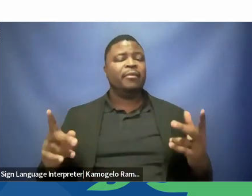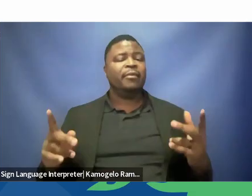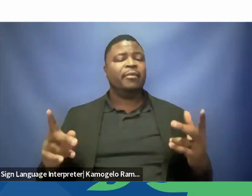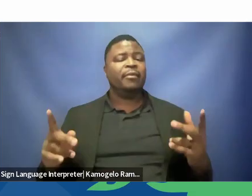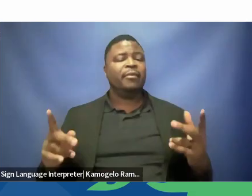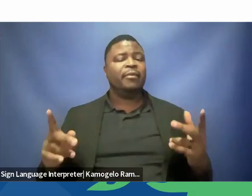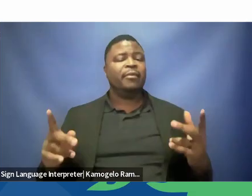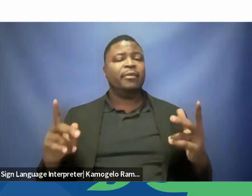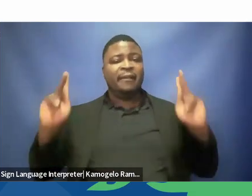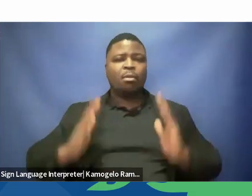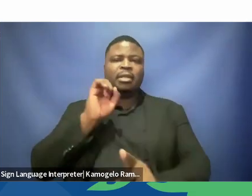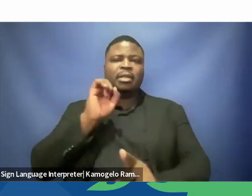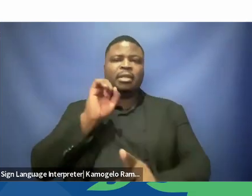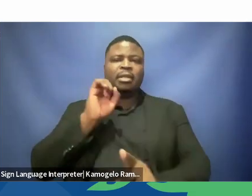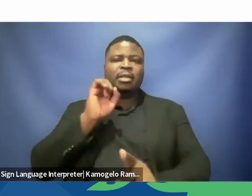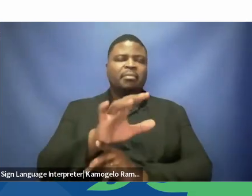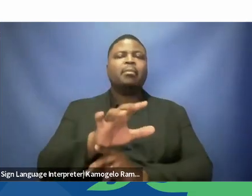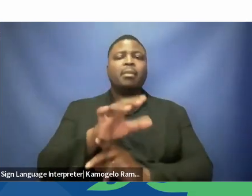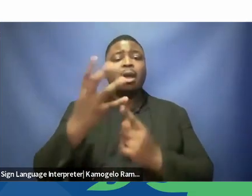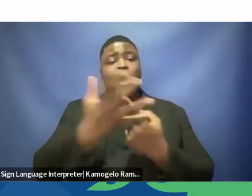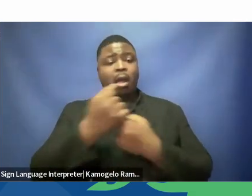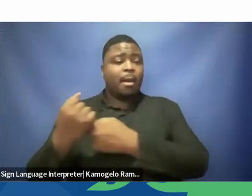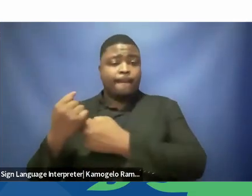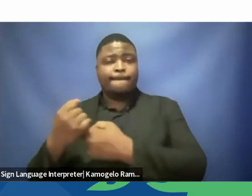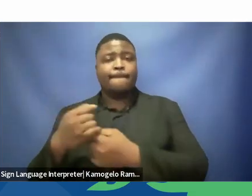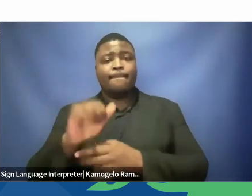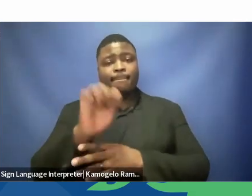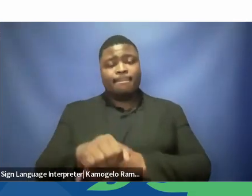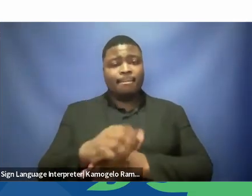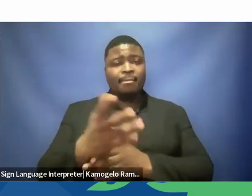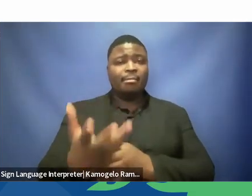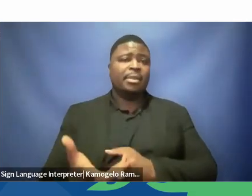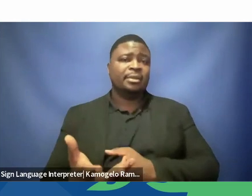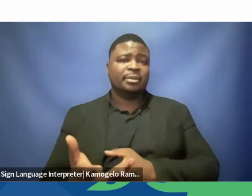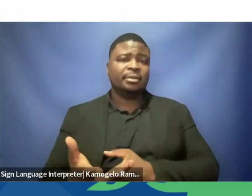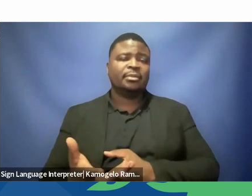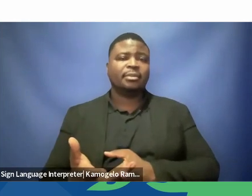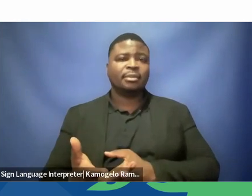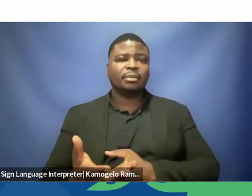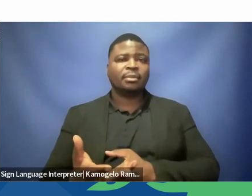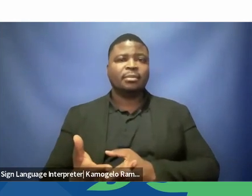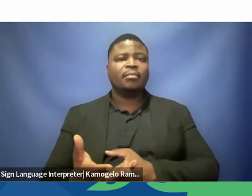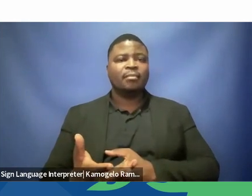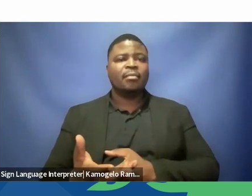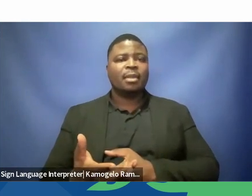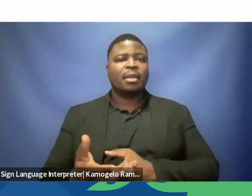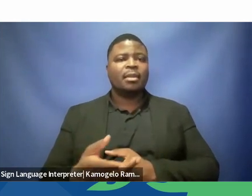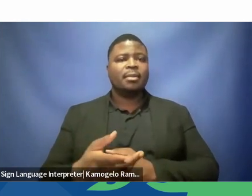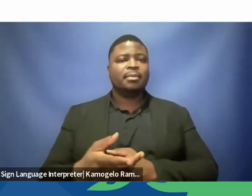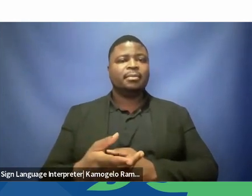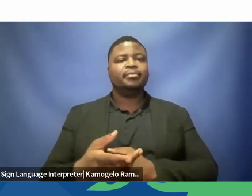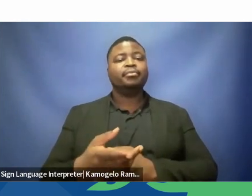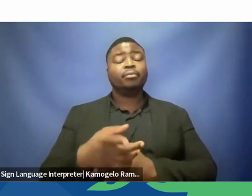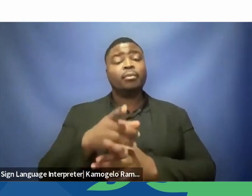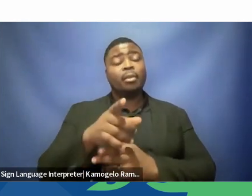it, neglect to eat or drink because the stimulant is in your body. When you are on crystal, you don't